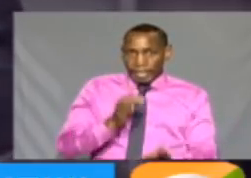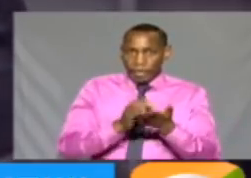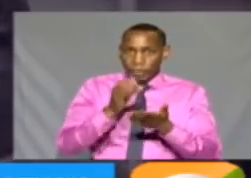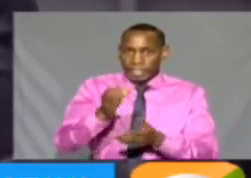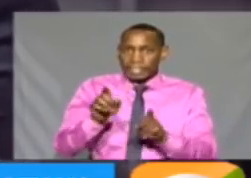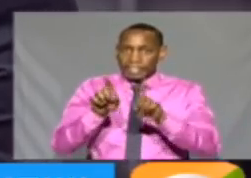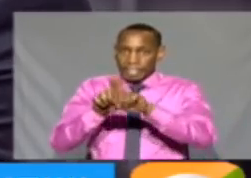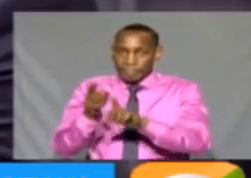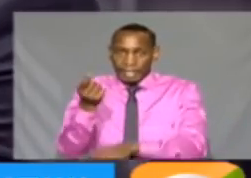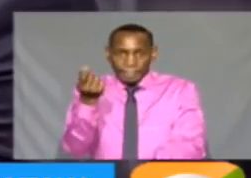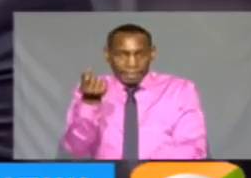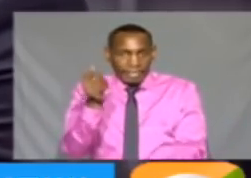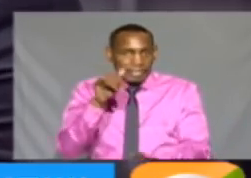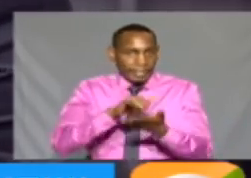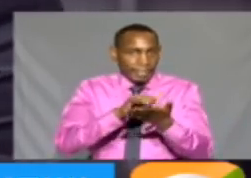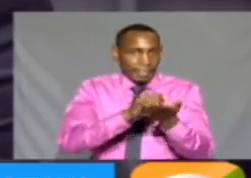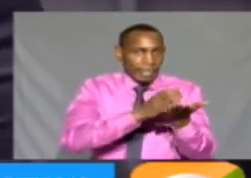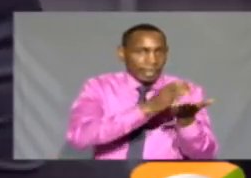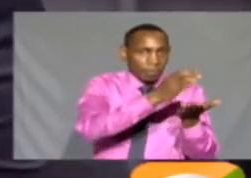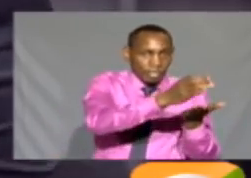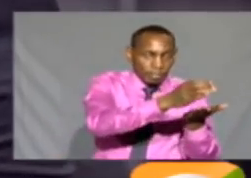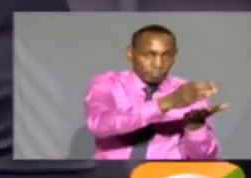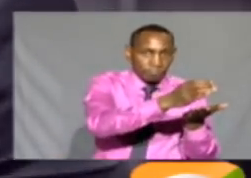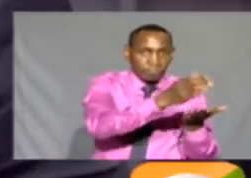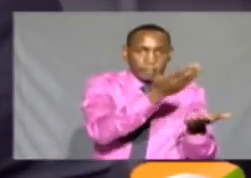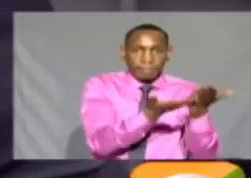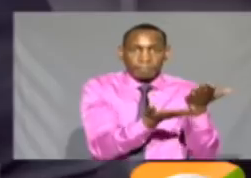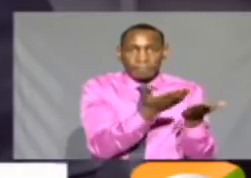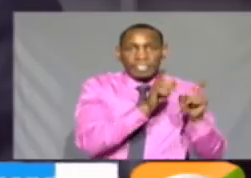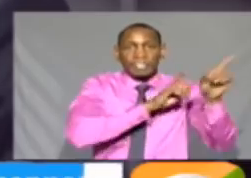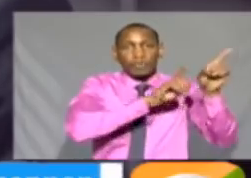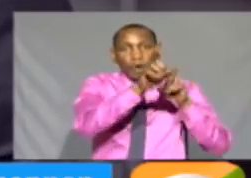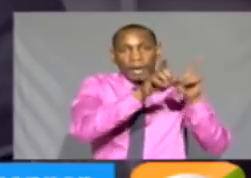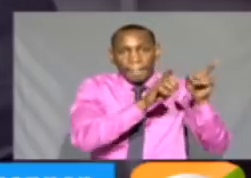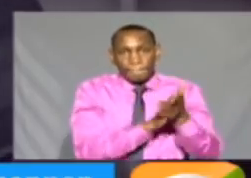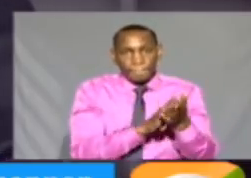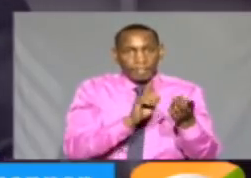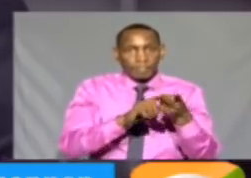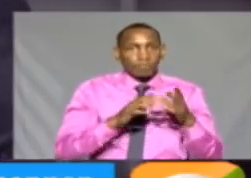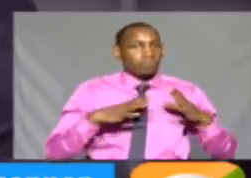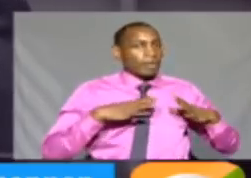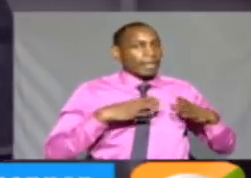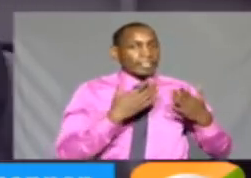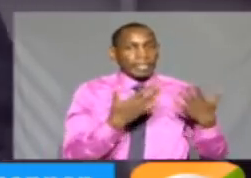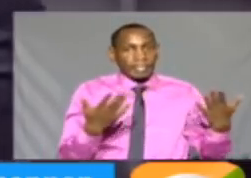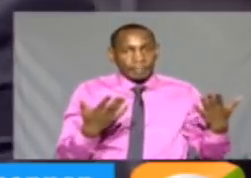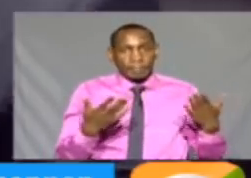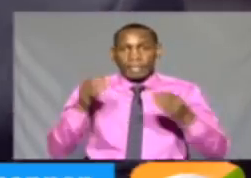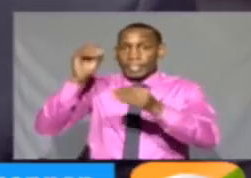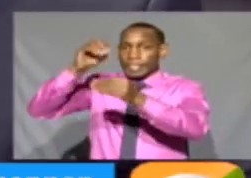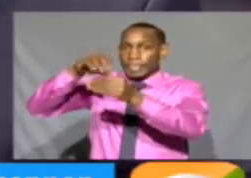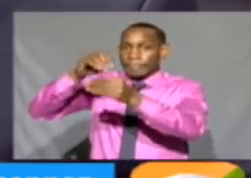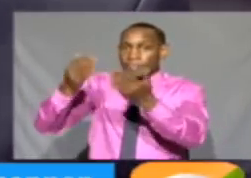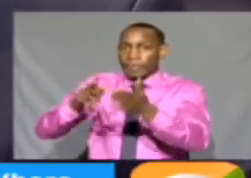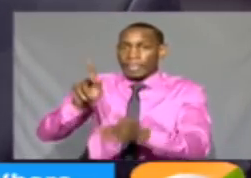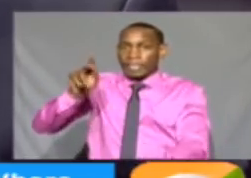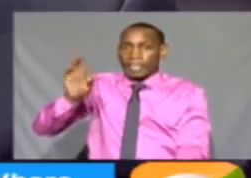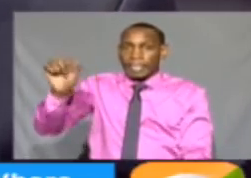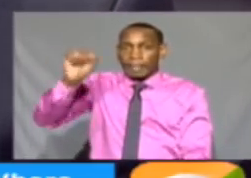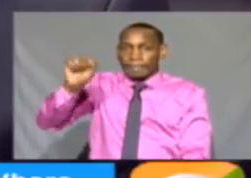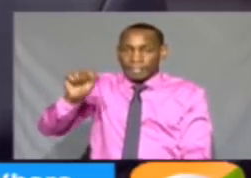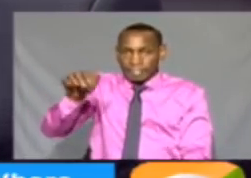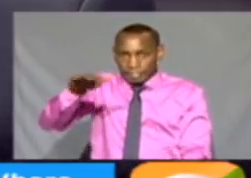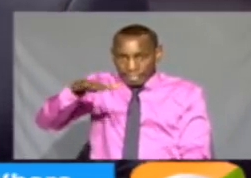money that is allocated to trips, luxury, invest it at the Kenya Ferry